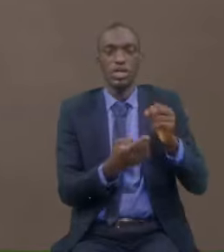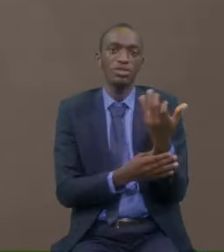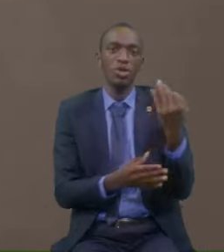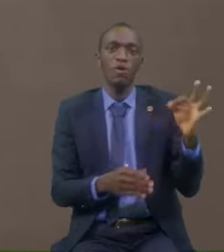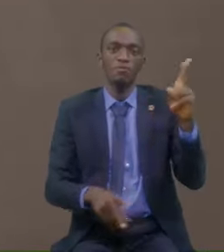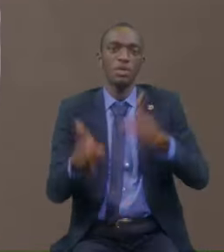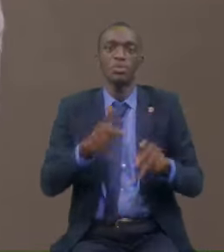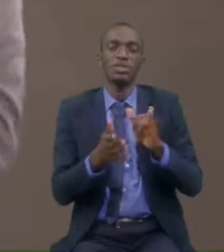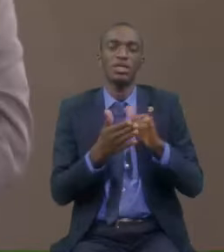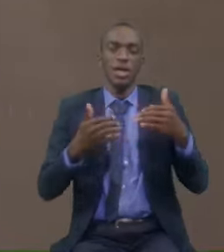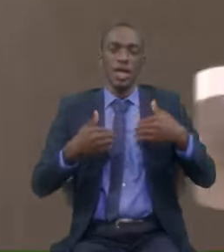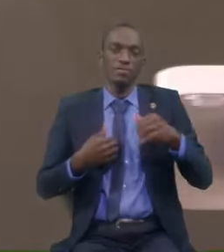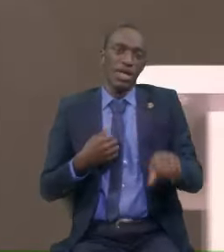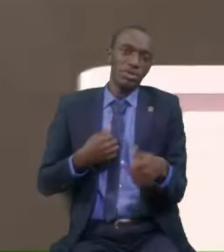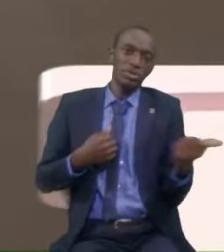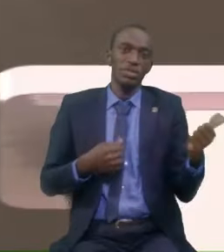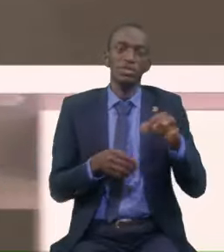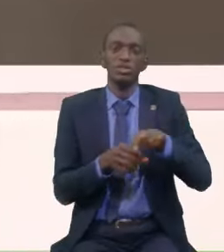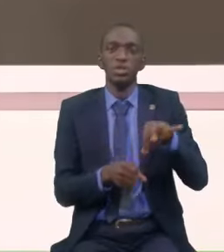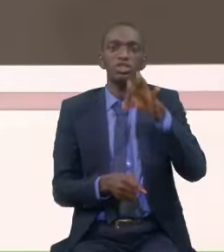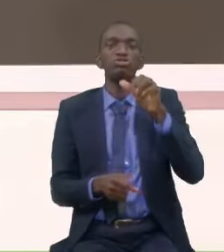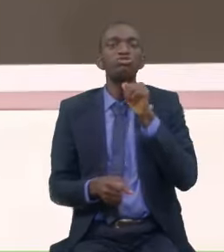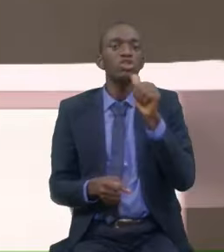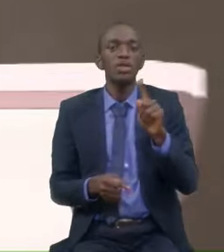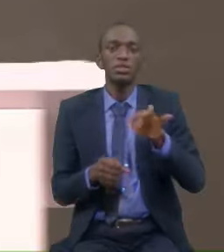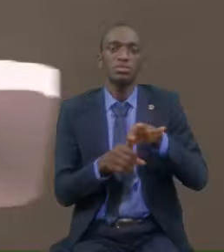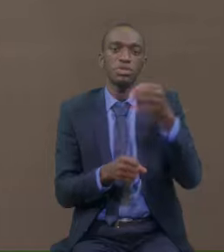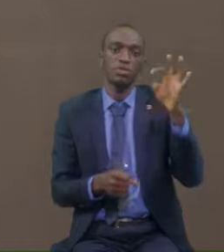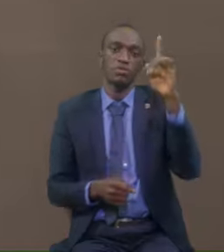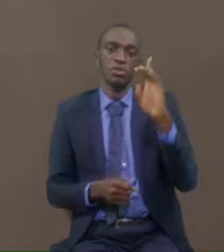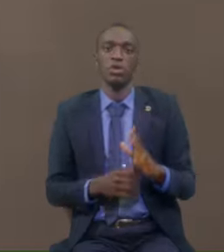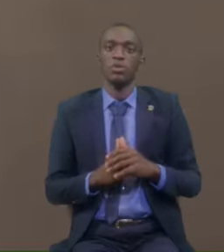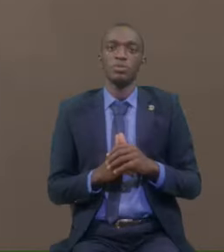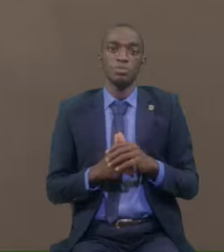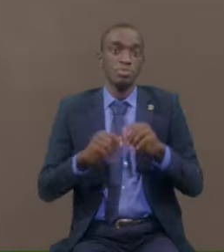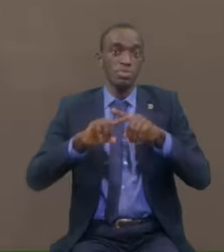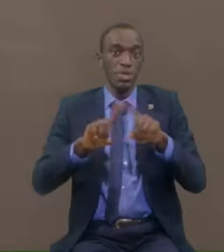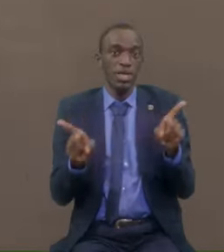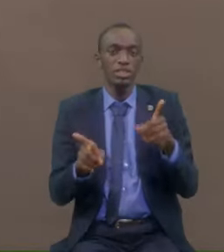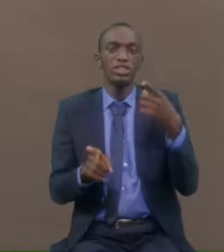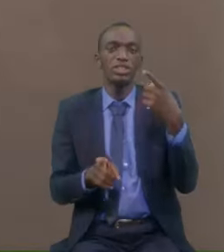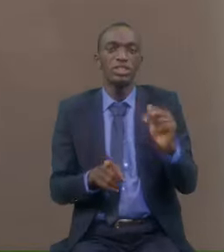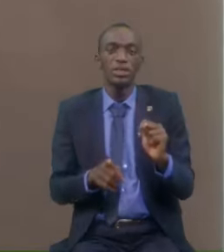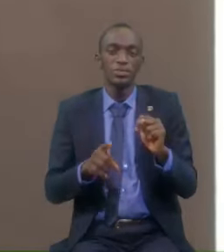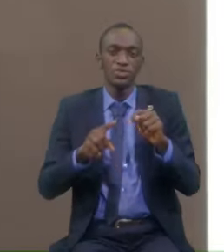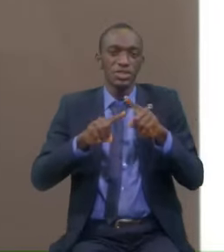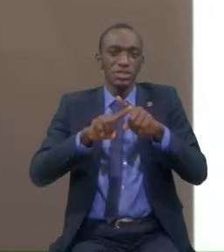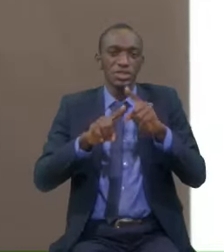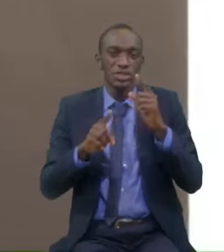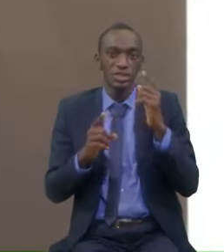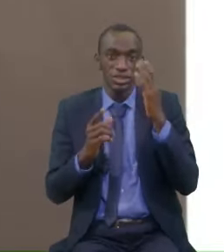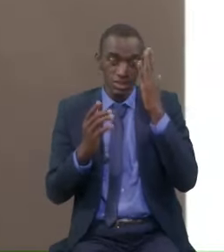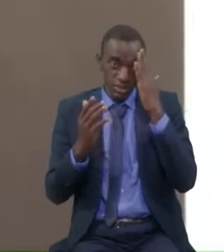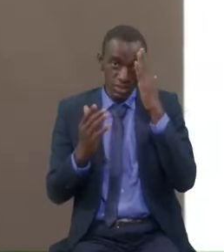another spirit, not the spirit of God, but the discerning spirit, the defending